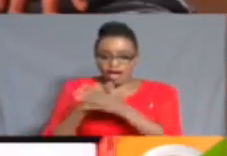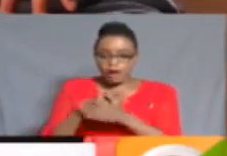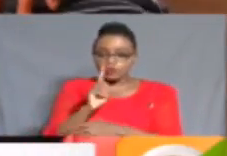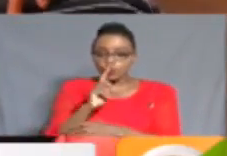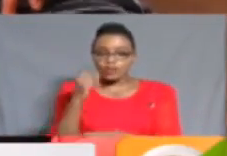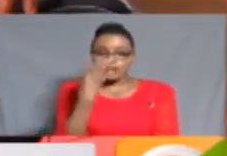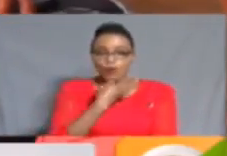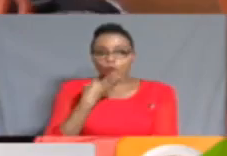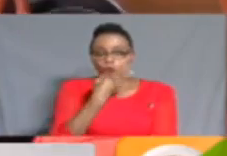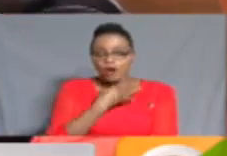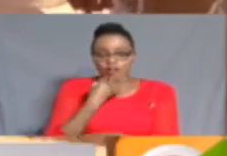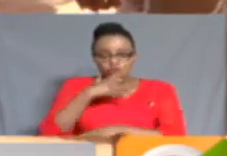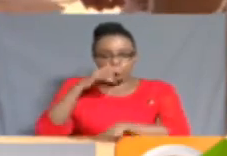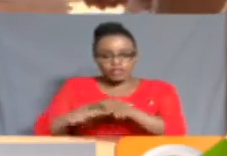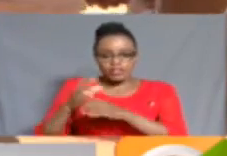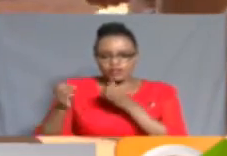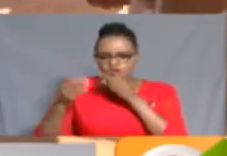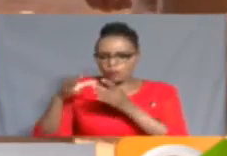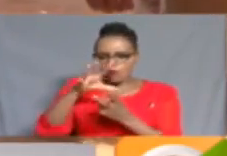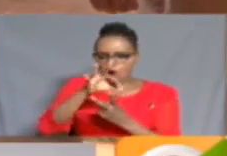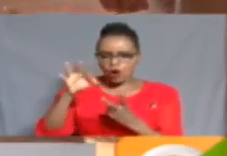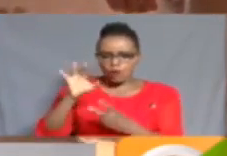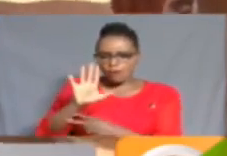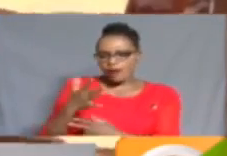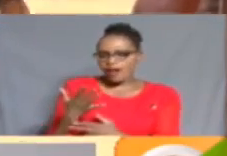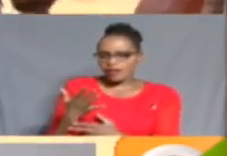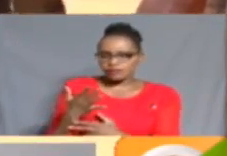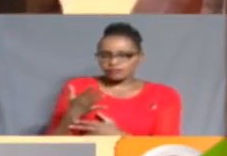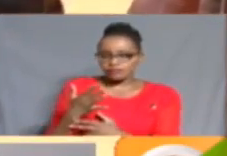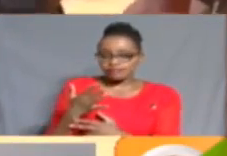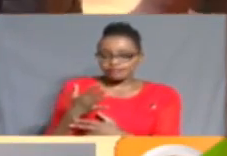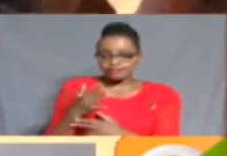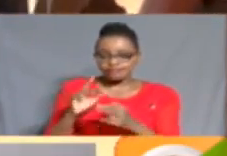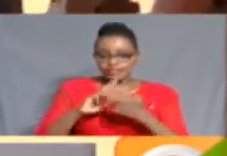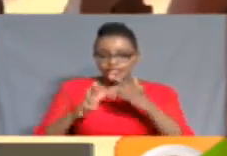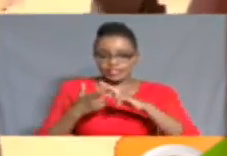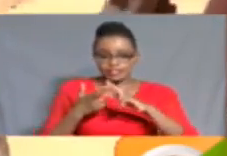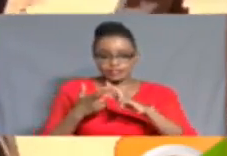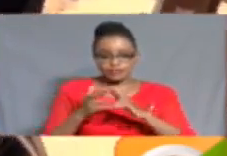Wednesday to find alternate options for their loved ones. Raquel Mugai, Citizen TV.